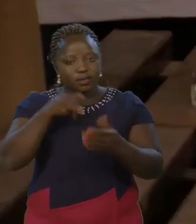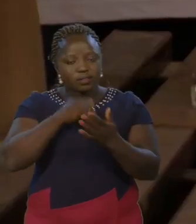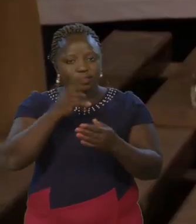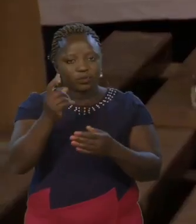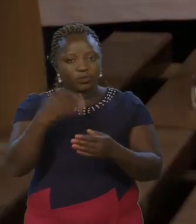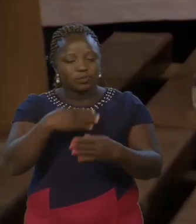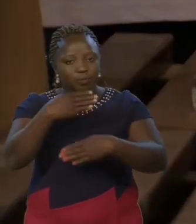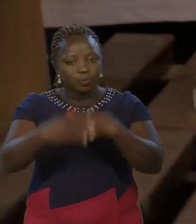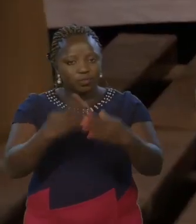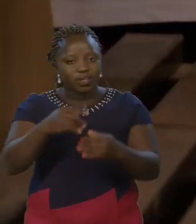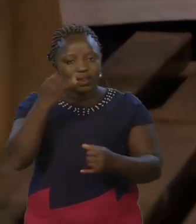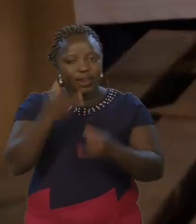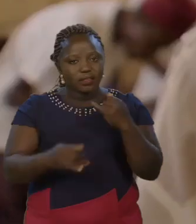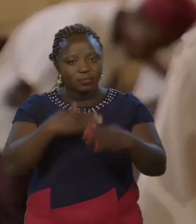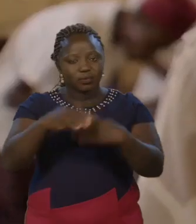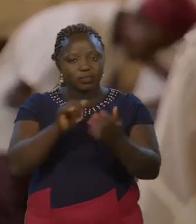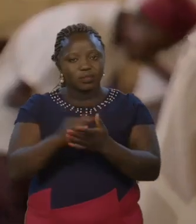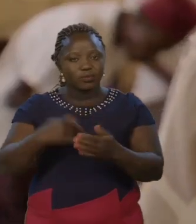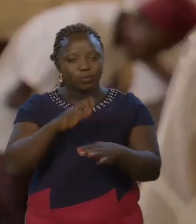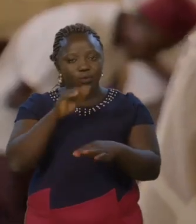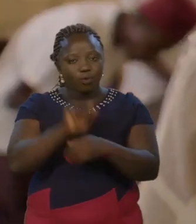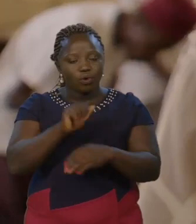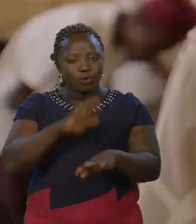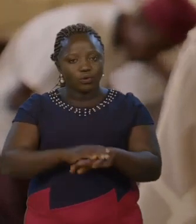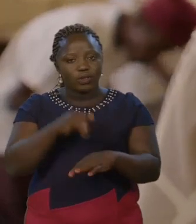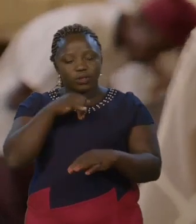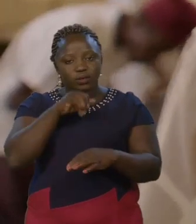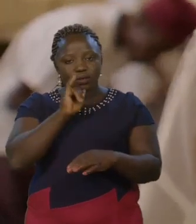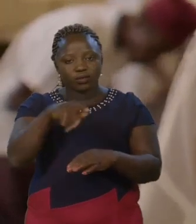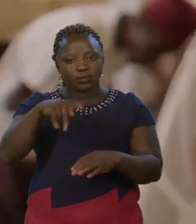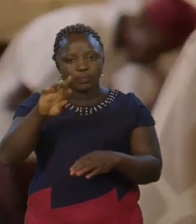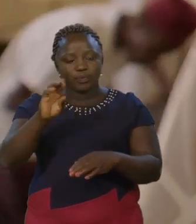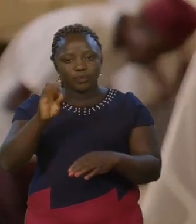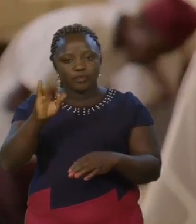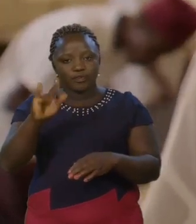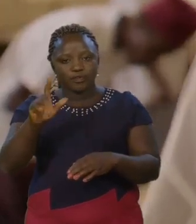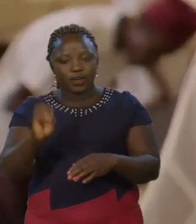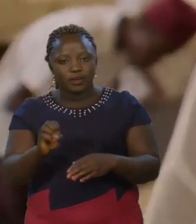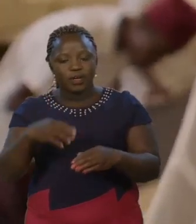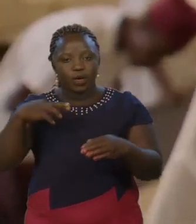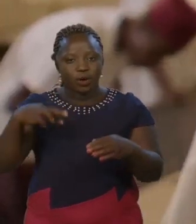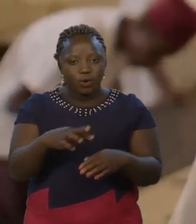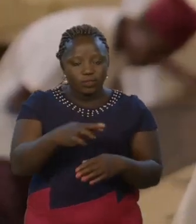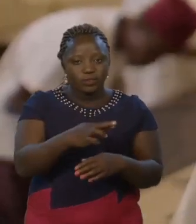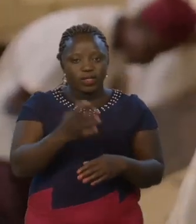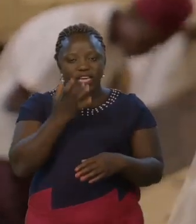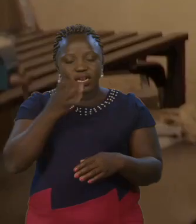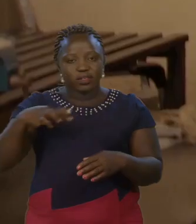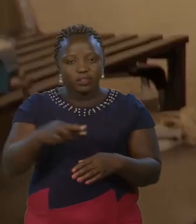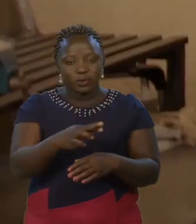processes. The last process that we'll be working on is profile cutting, screwing, glass cutting and